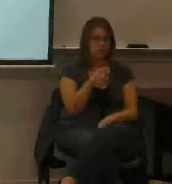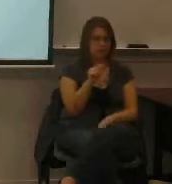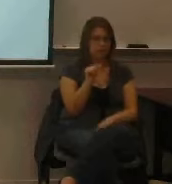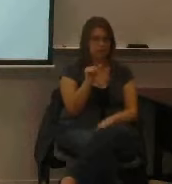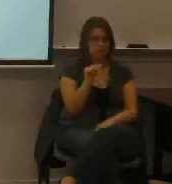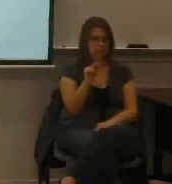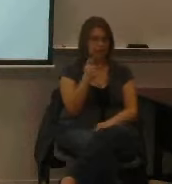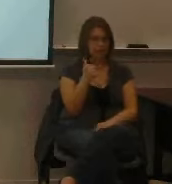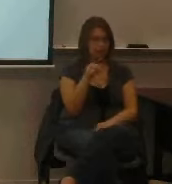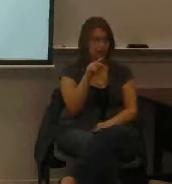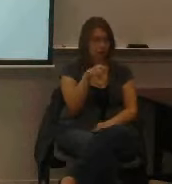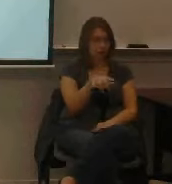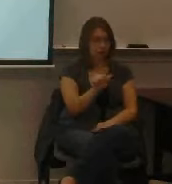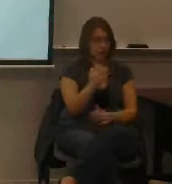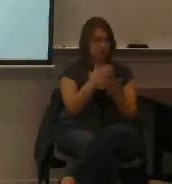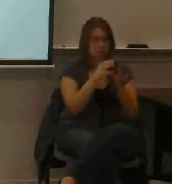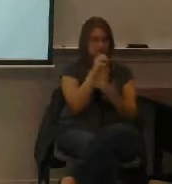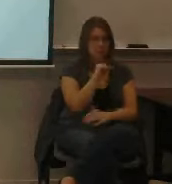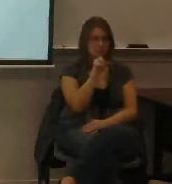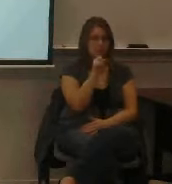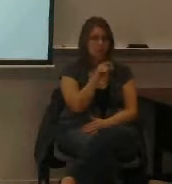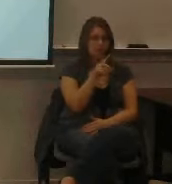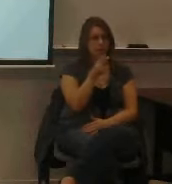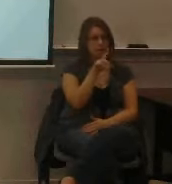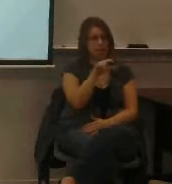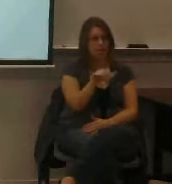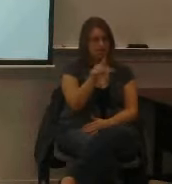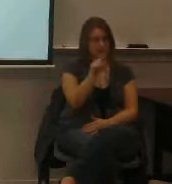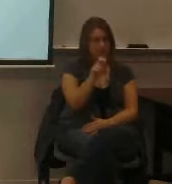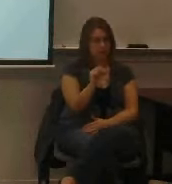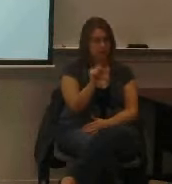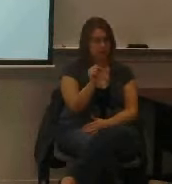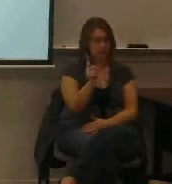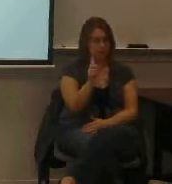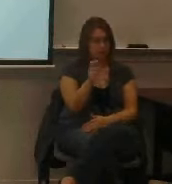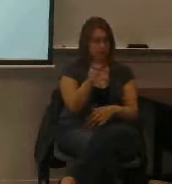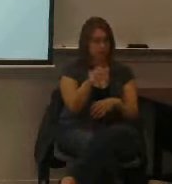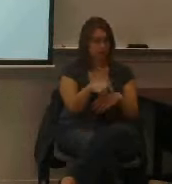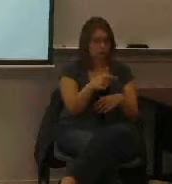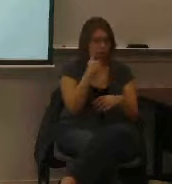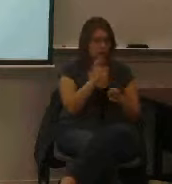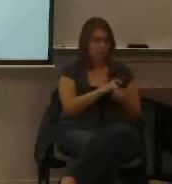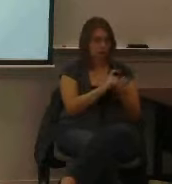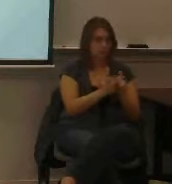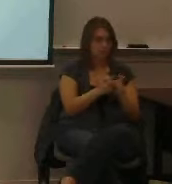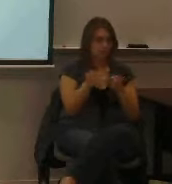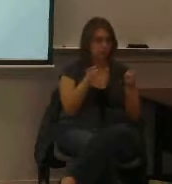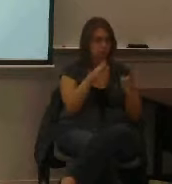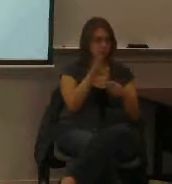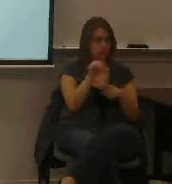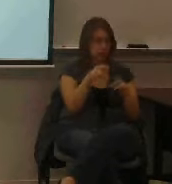Tanganyika and some of those old African Rift Valley lakes, where time for evolution drives